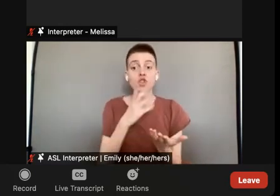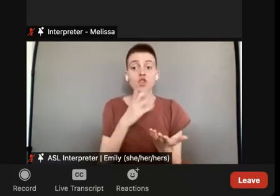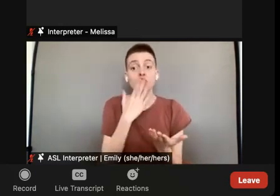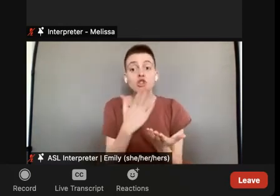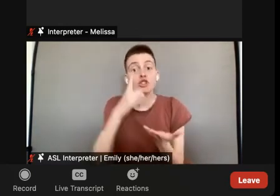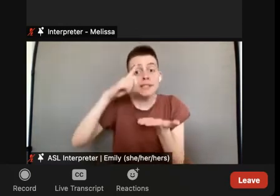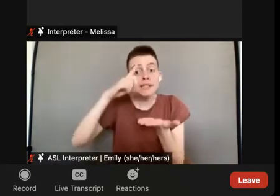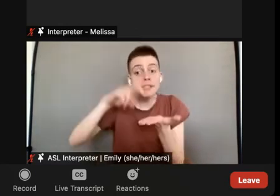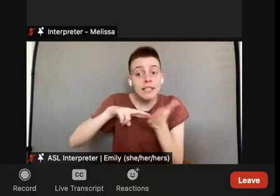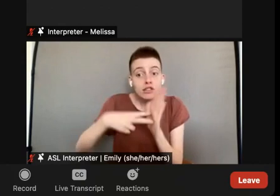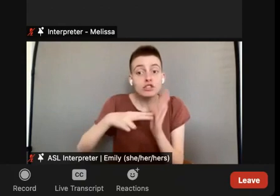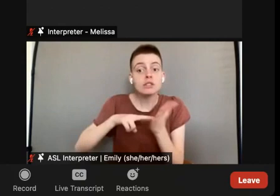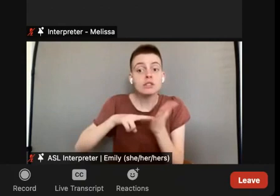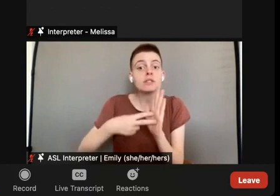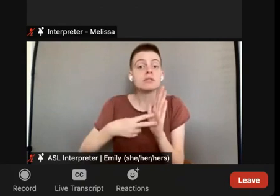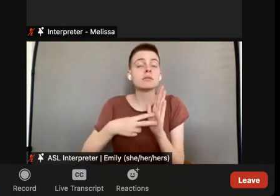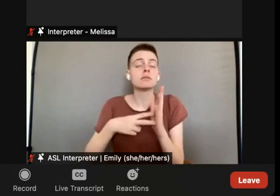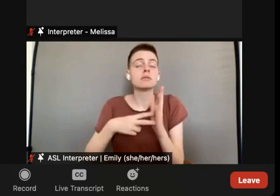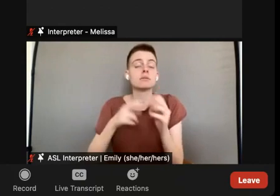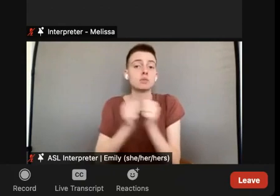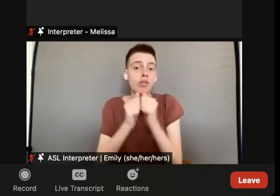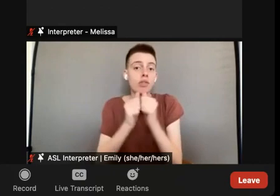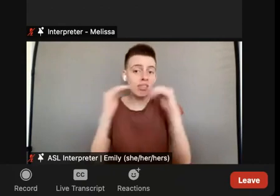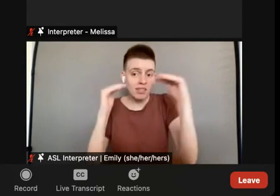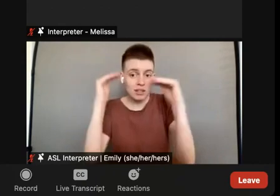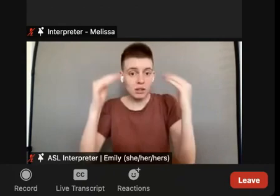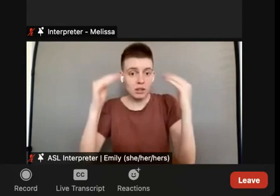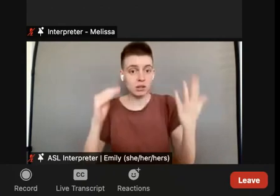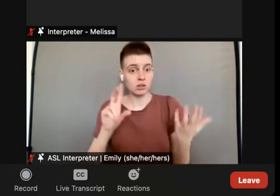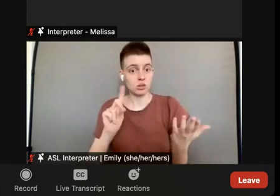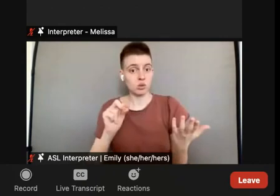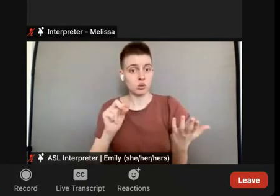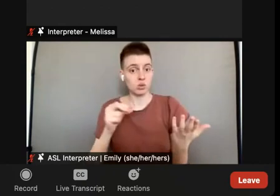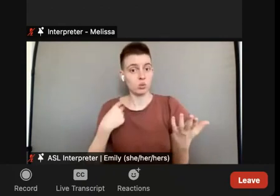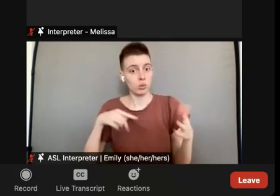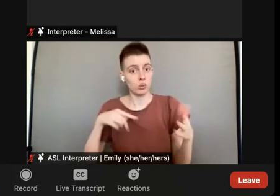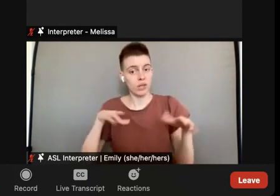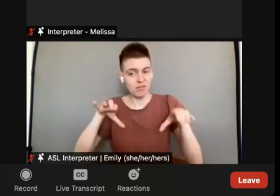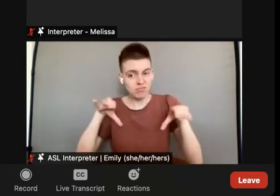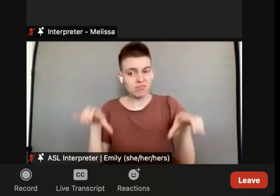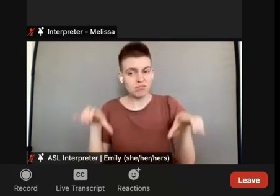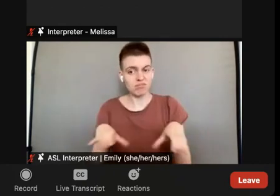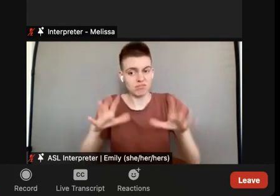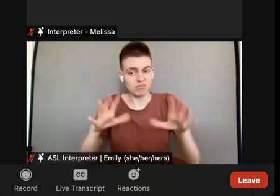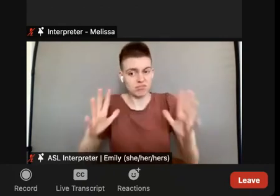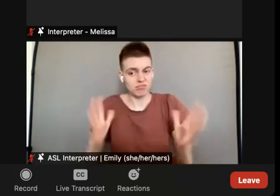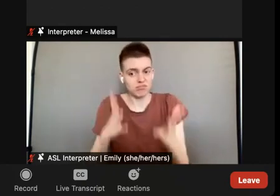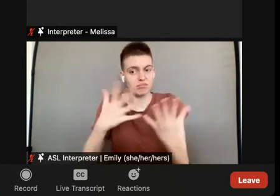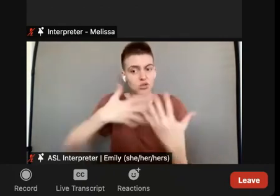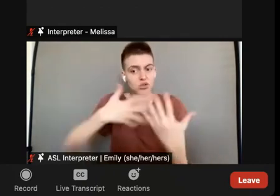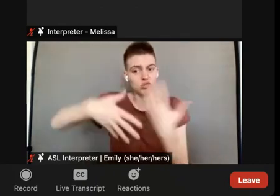interactions? See, the zone of proximal development has come back.